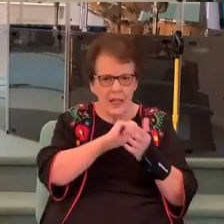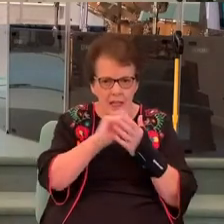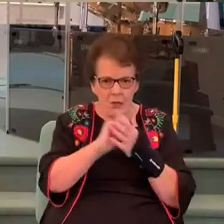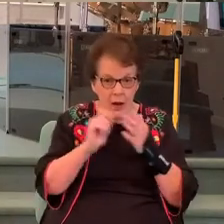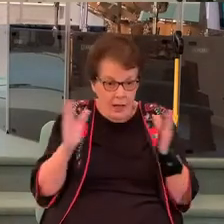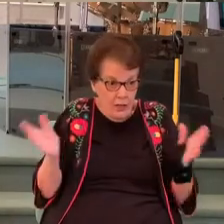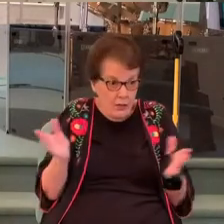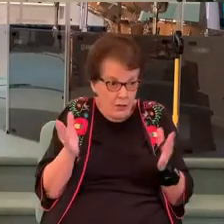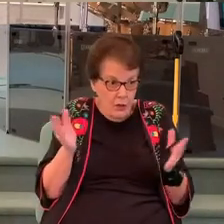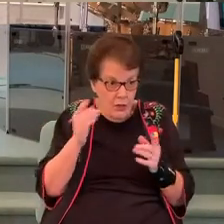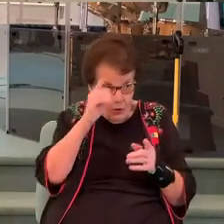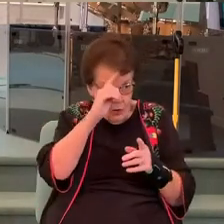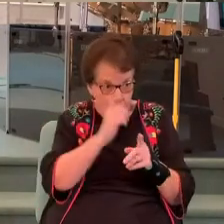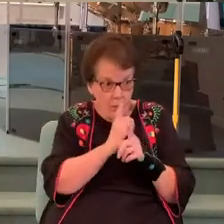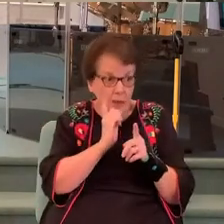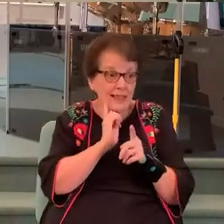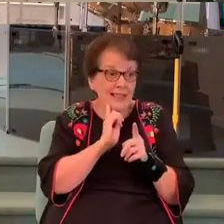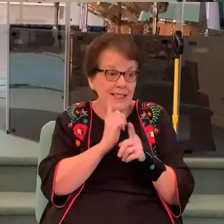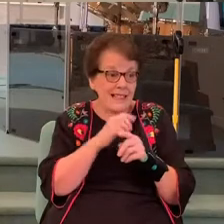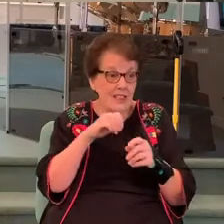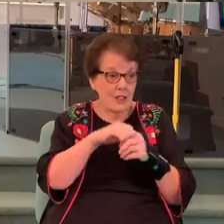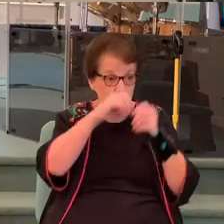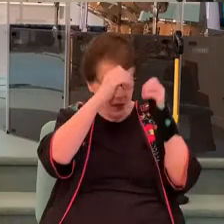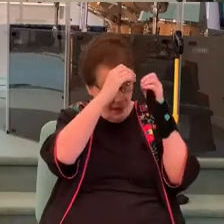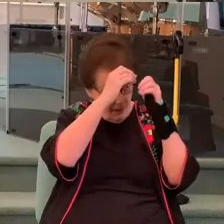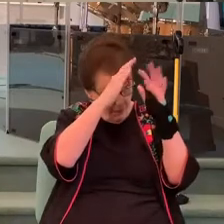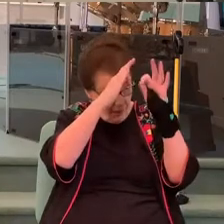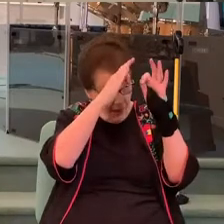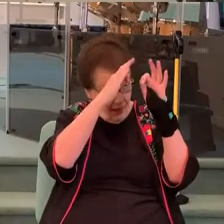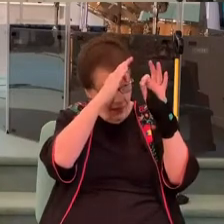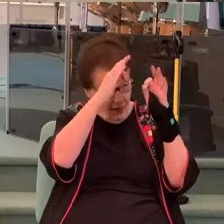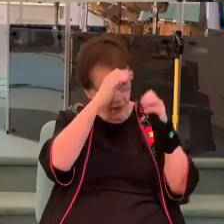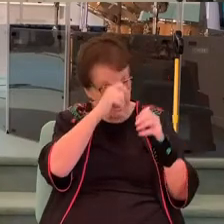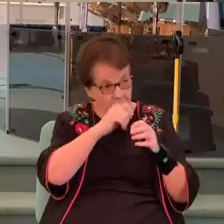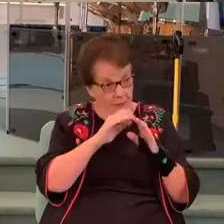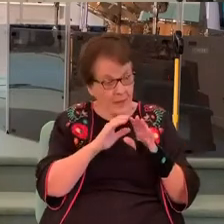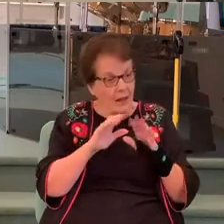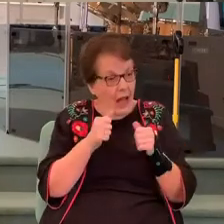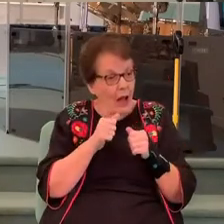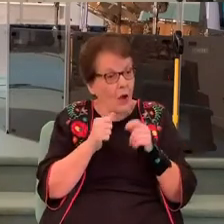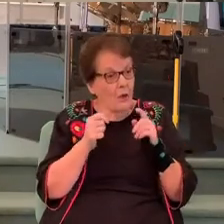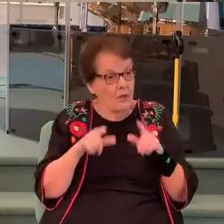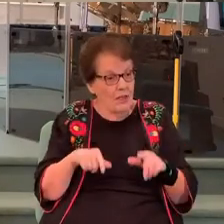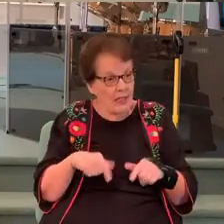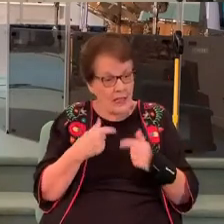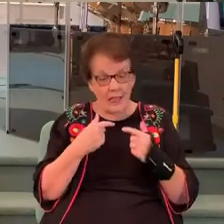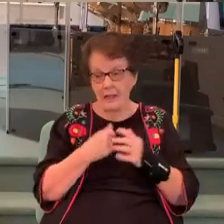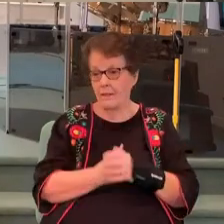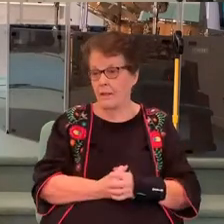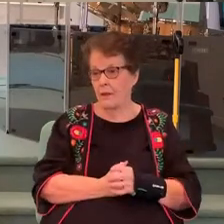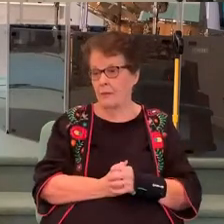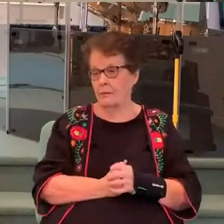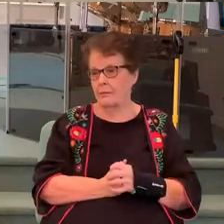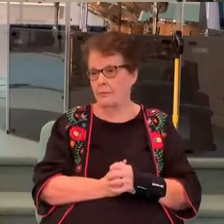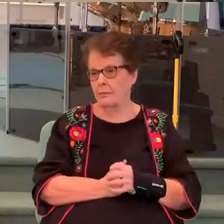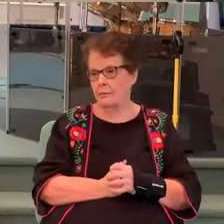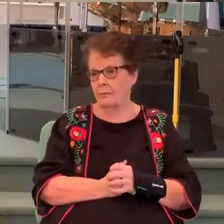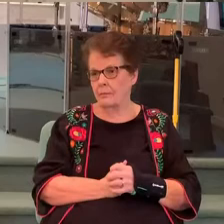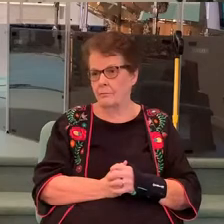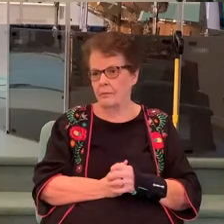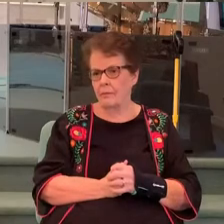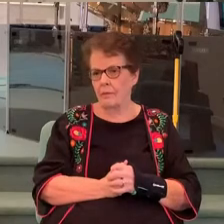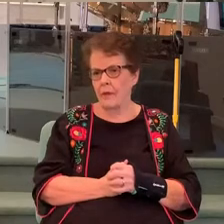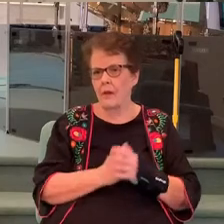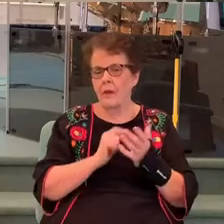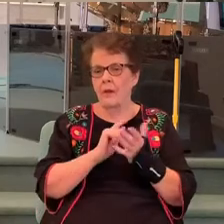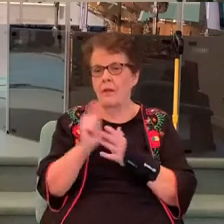faith on how they are to live in the context of where they find themselves. And he finishes beginning in verse 13